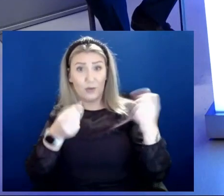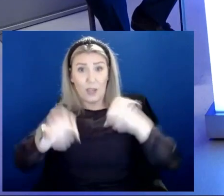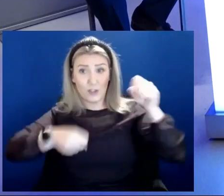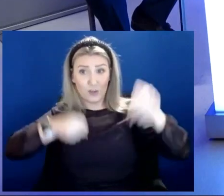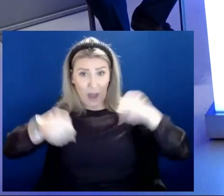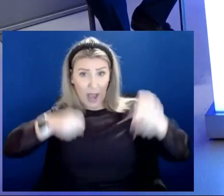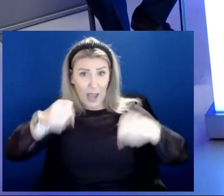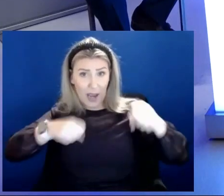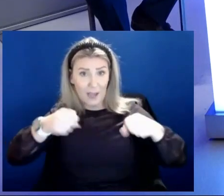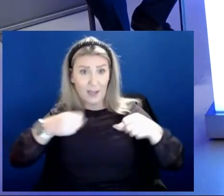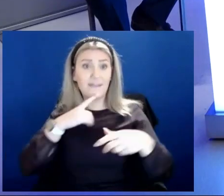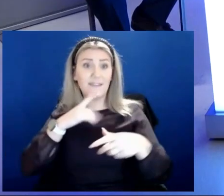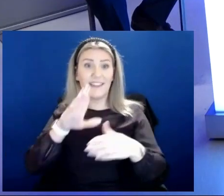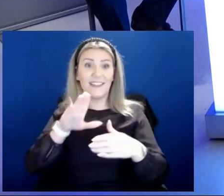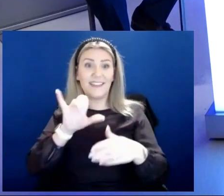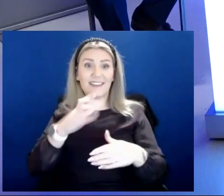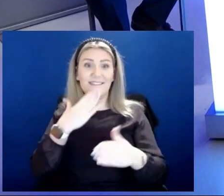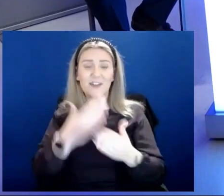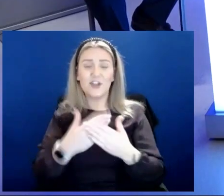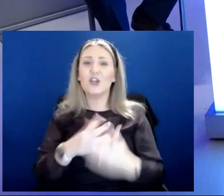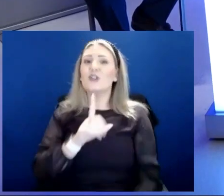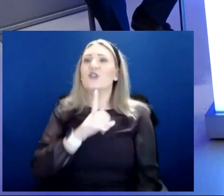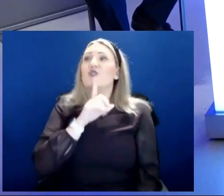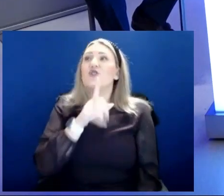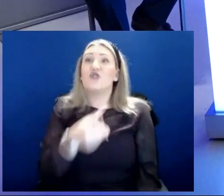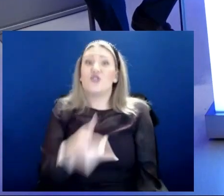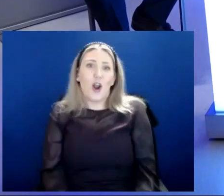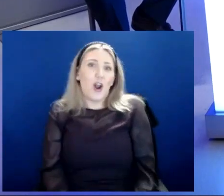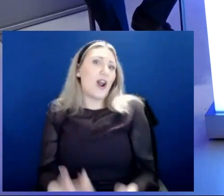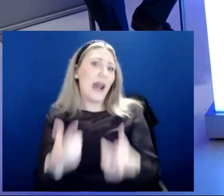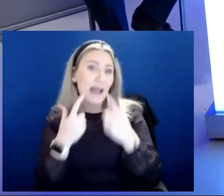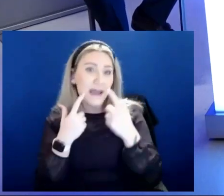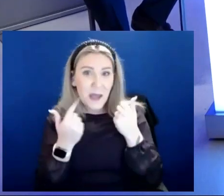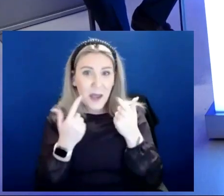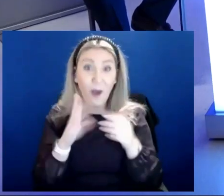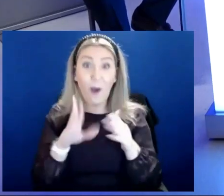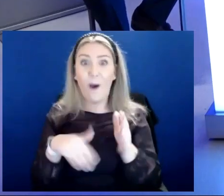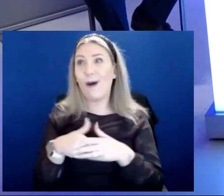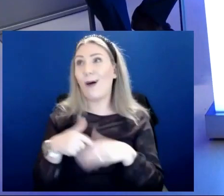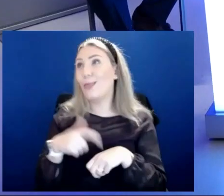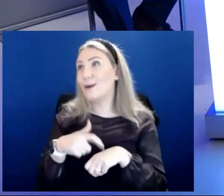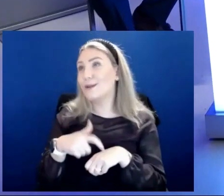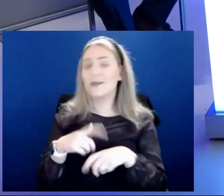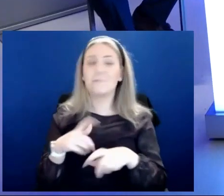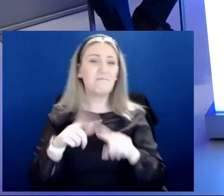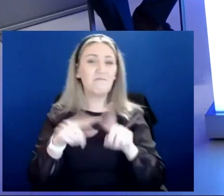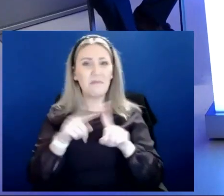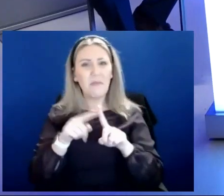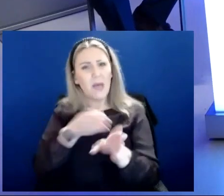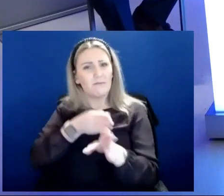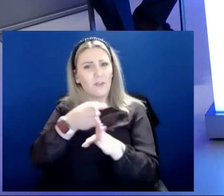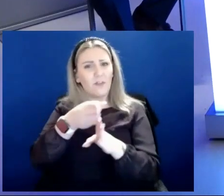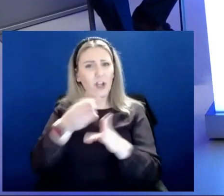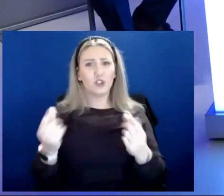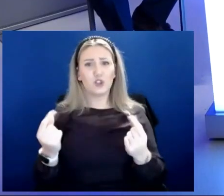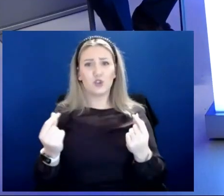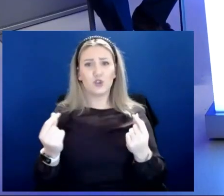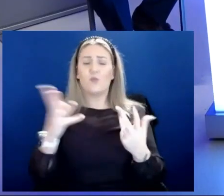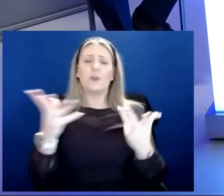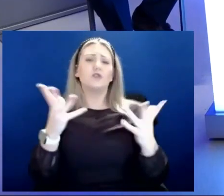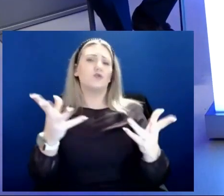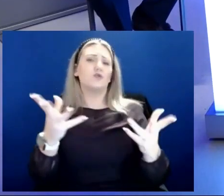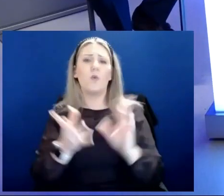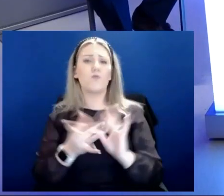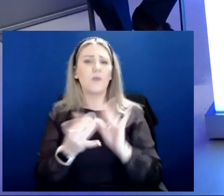stuff sometimes. Sure. But all the time. But we want to know, what do the professionals do? What is your go-to, Dr.